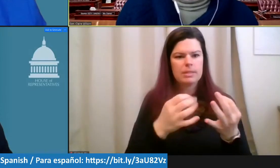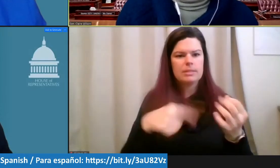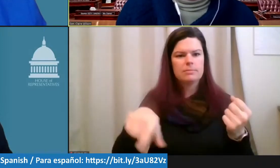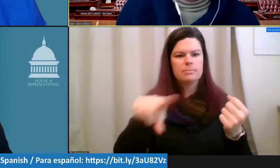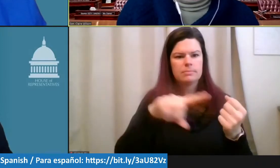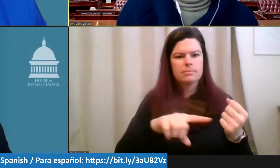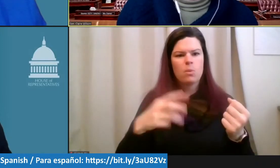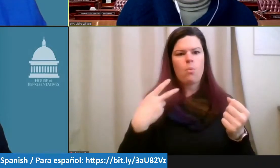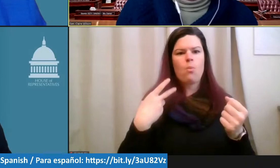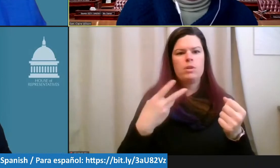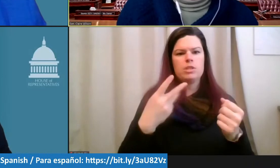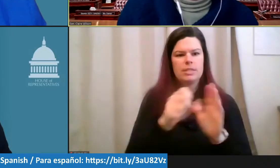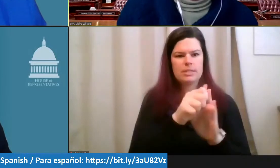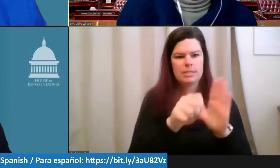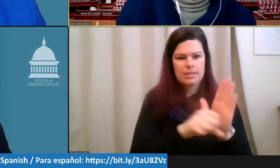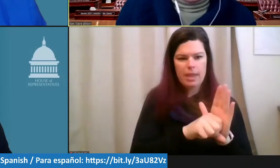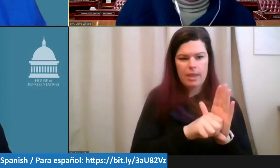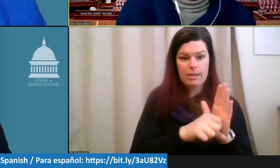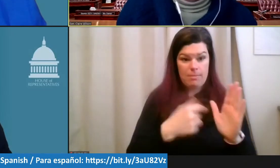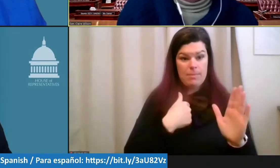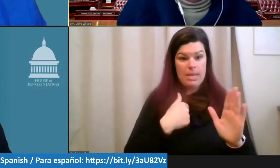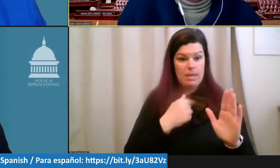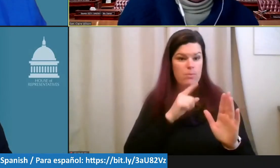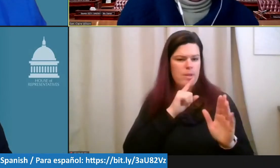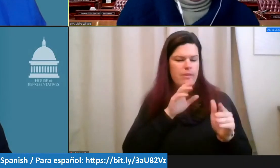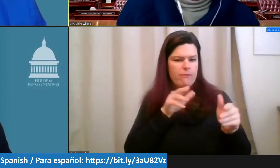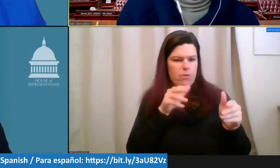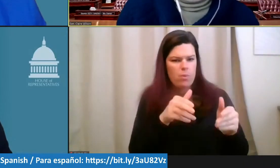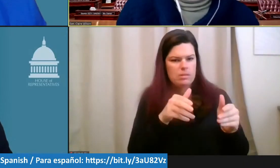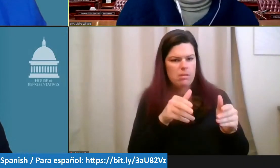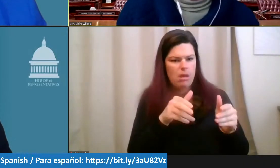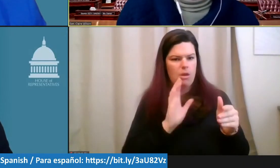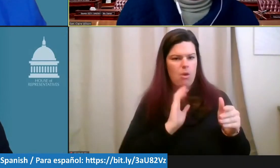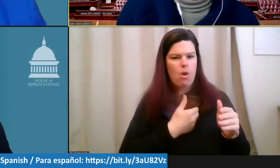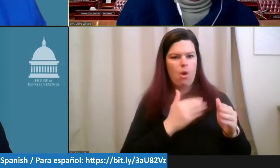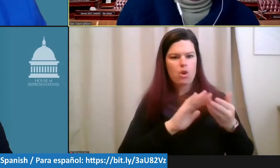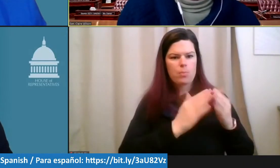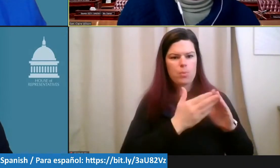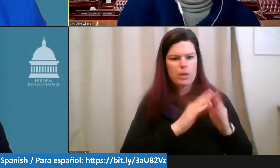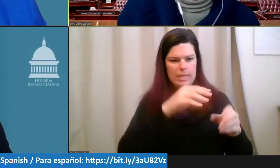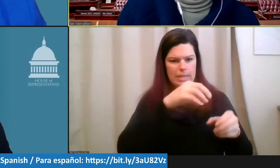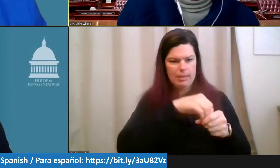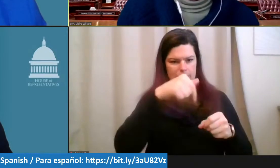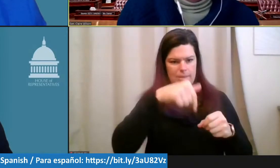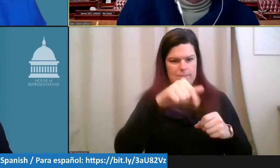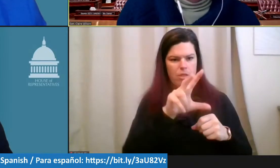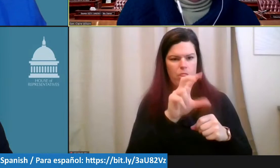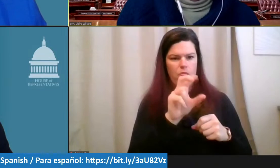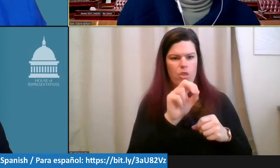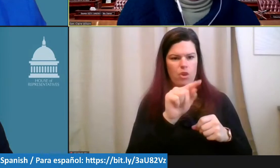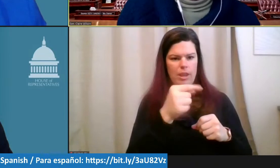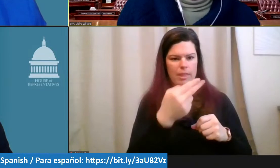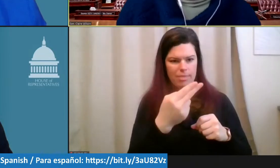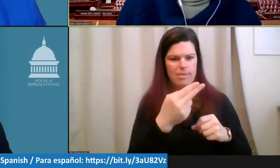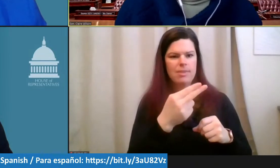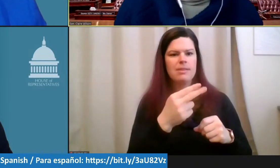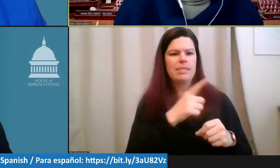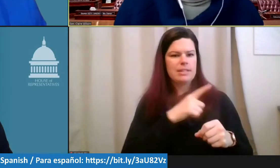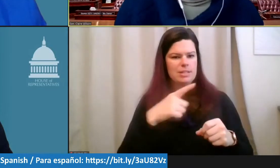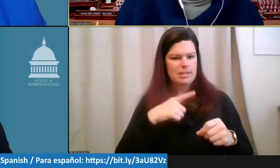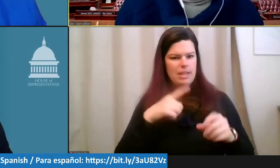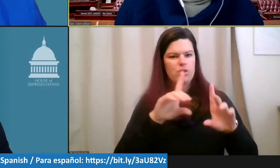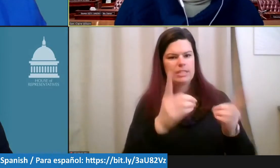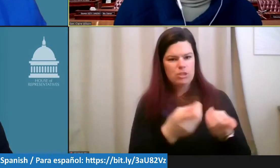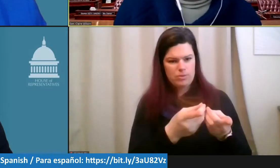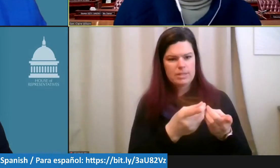with special focus on the needs of our community in the 30th Legislative District. So can hardly